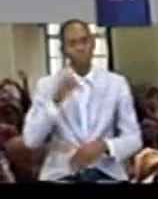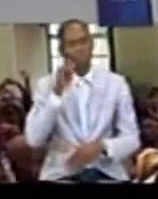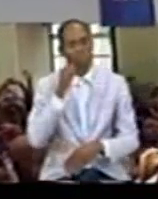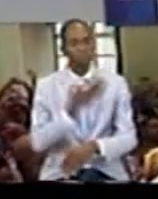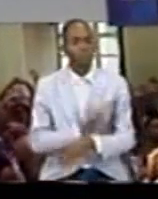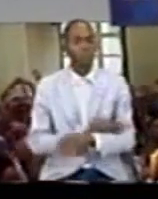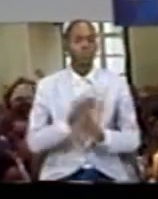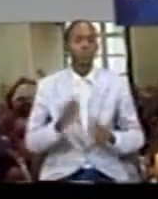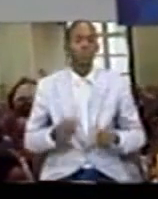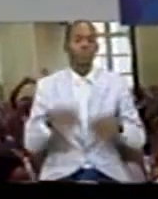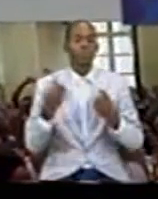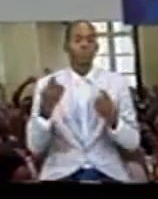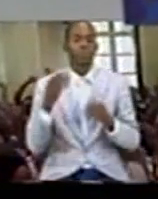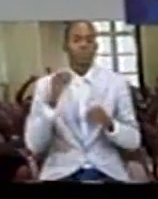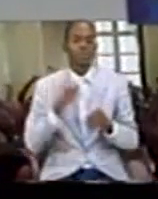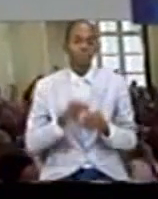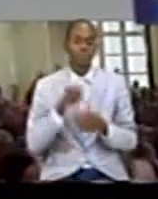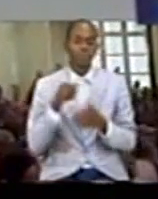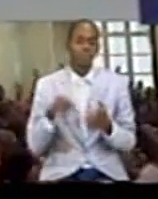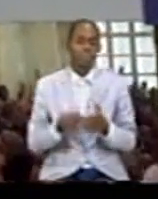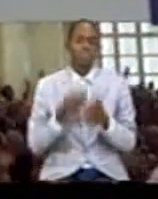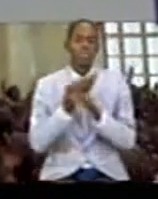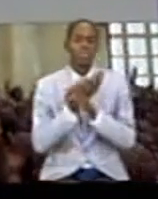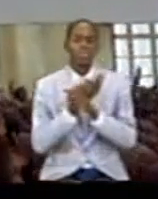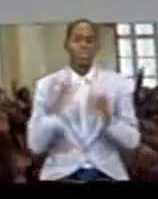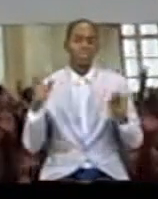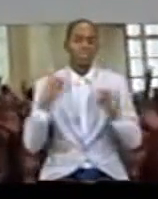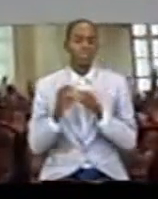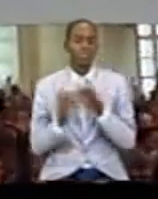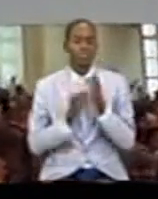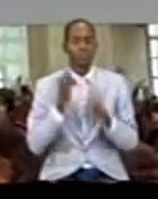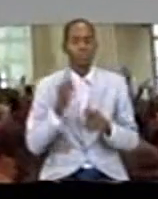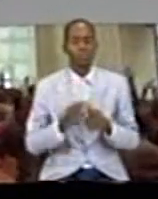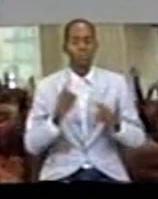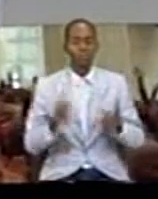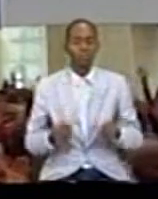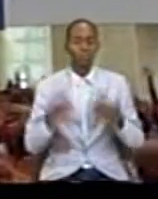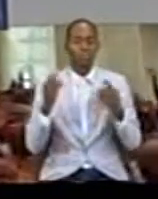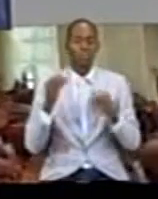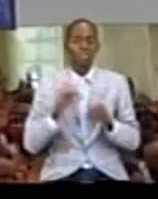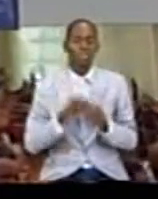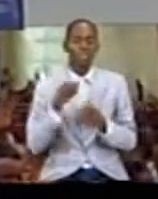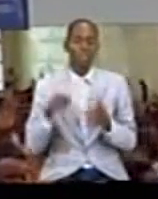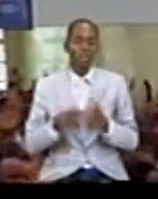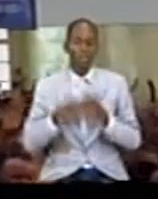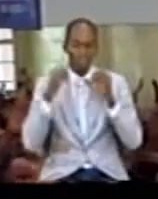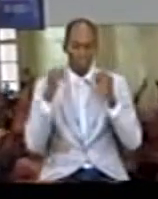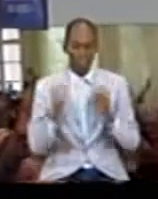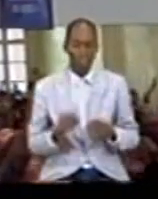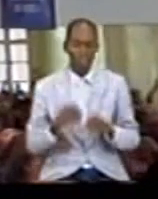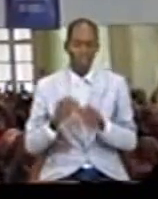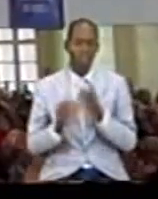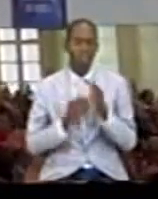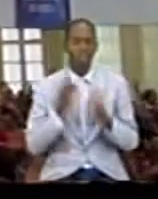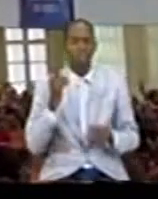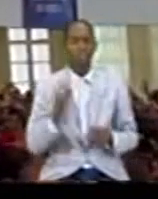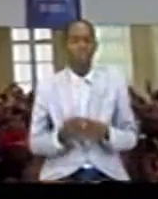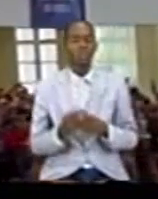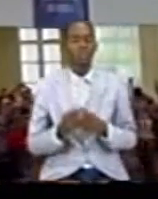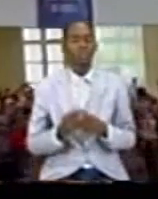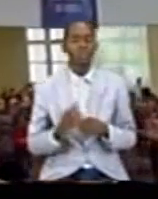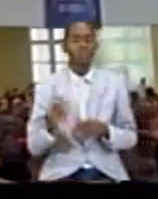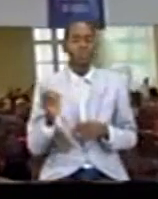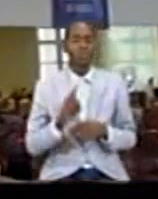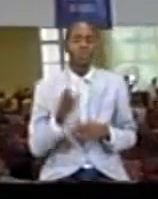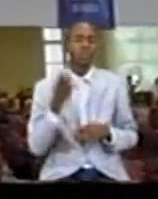go in this freedom. Go in this power. Where there